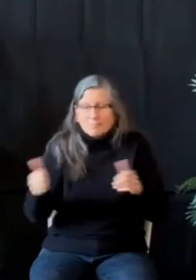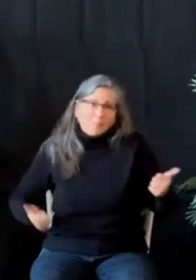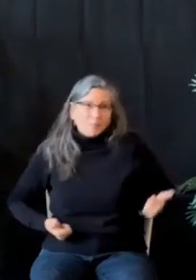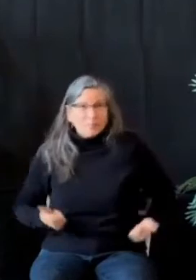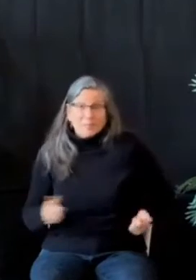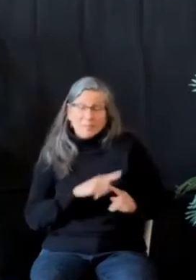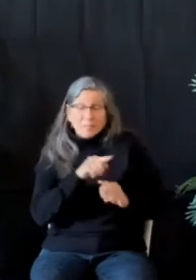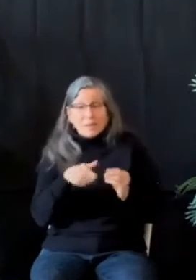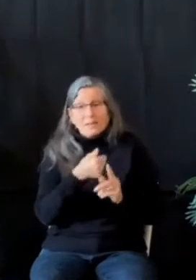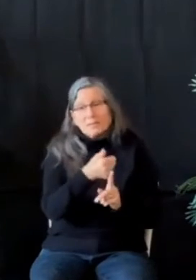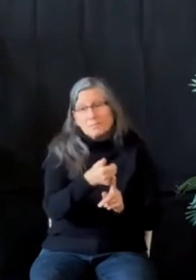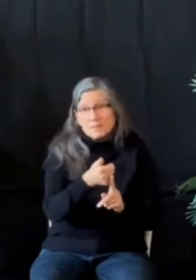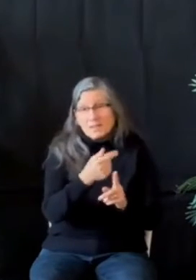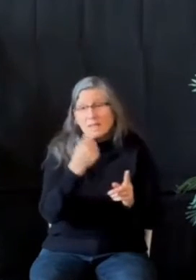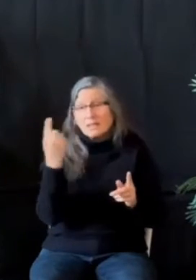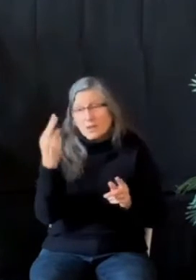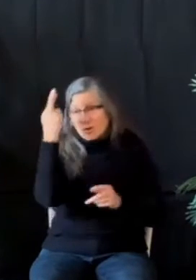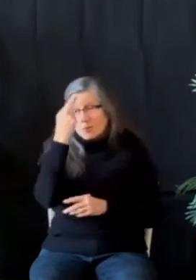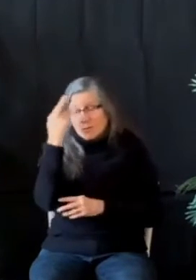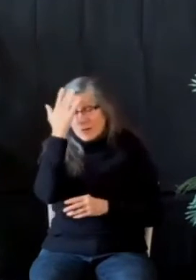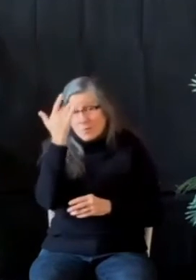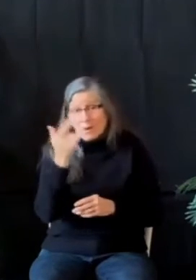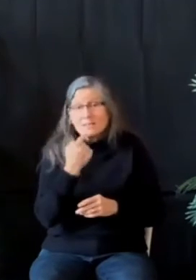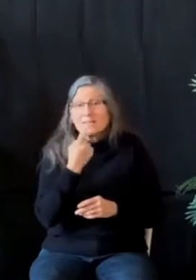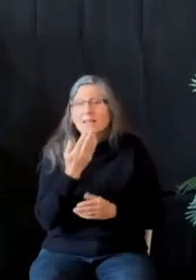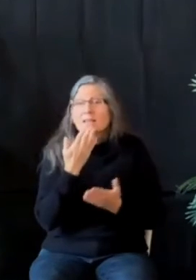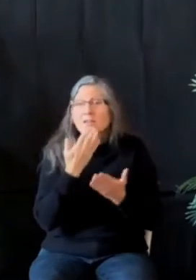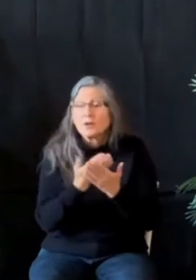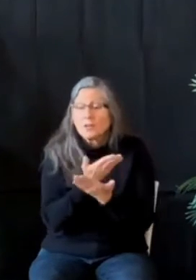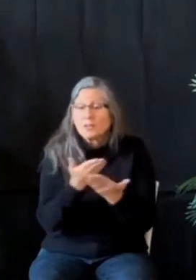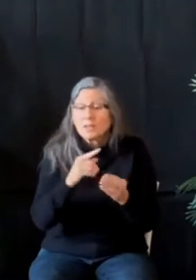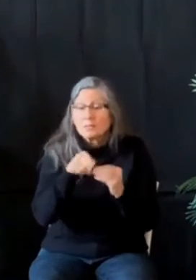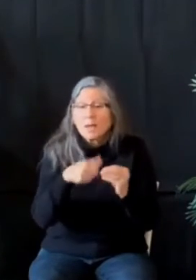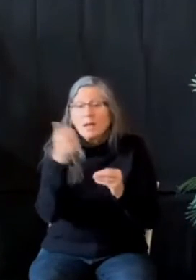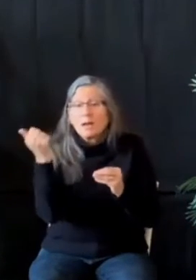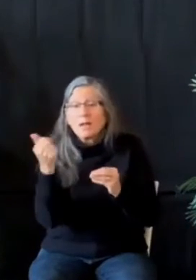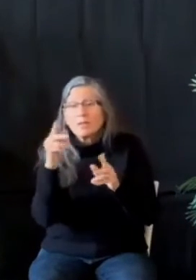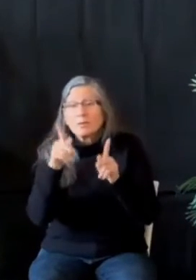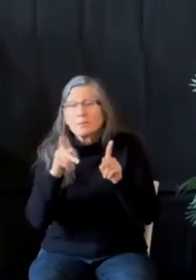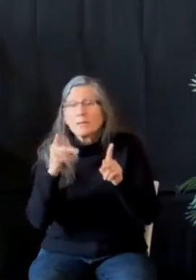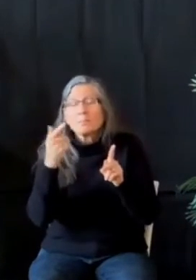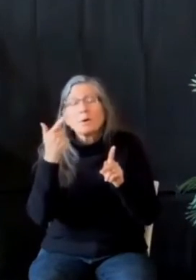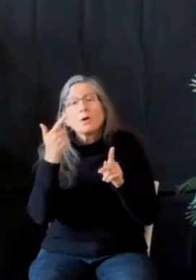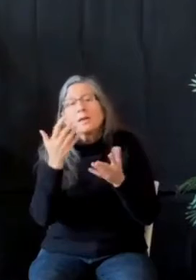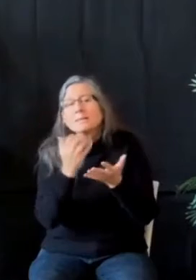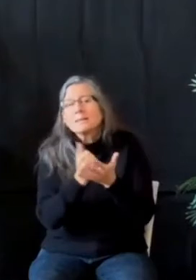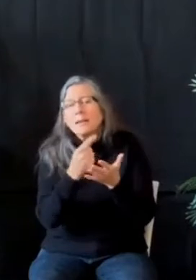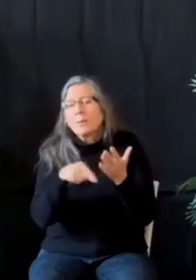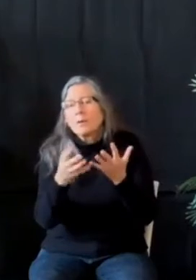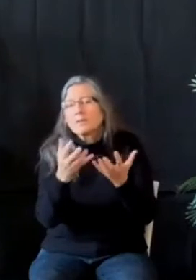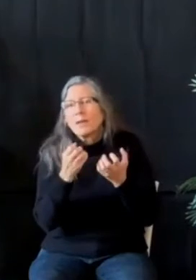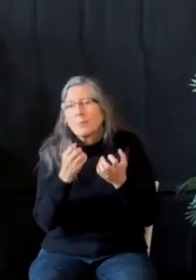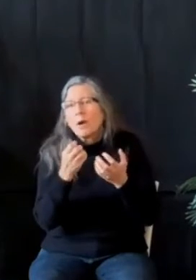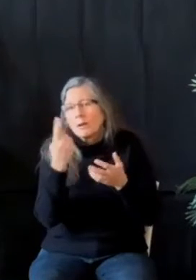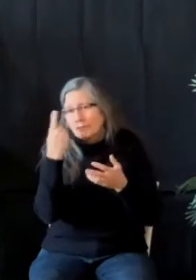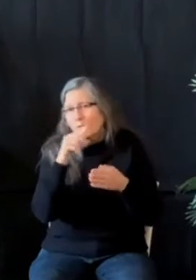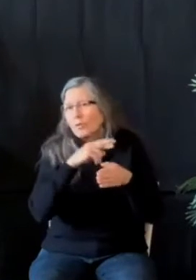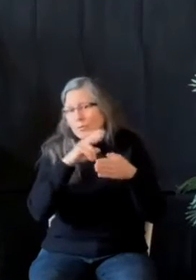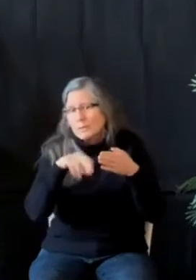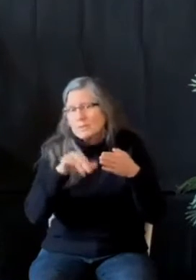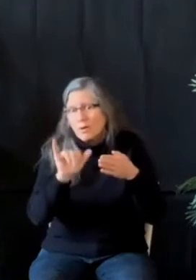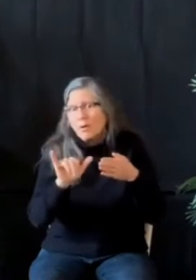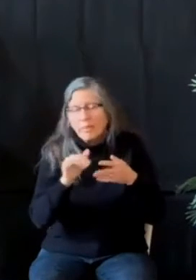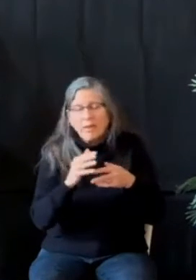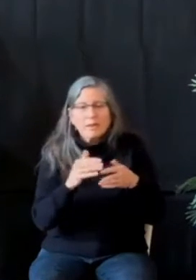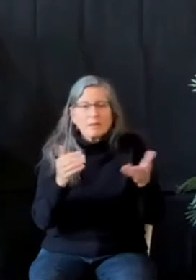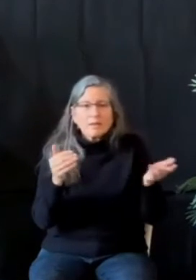about themselves. And the only reason they say good things about other people is to get what they want. One of the things I learned a long time ago is when people